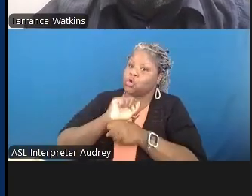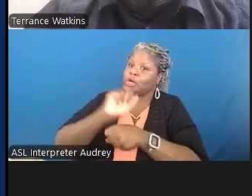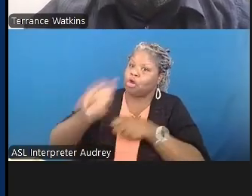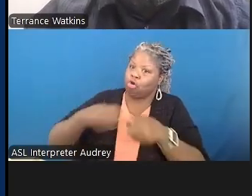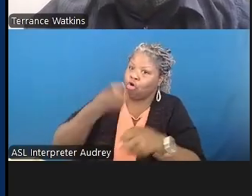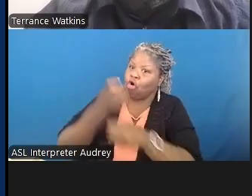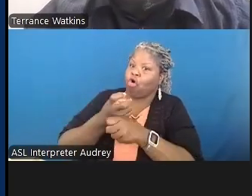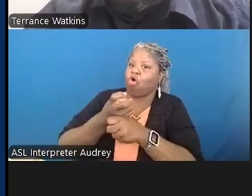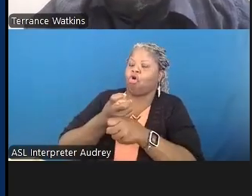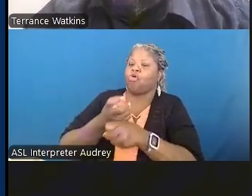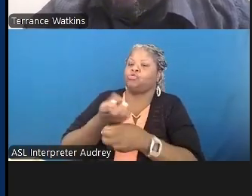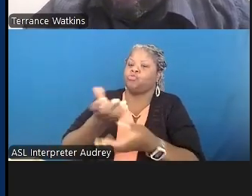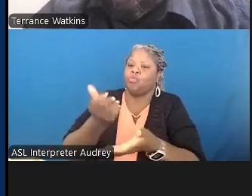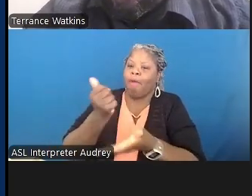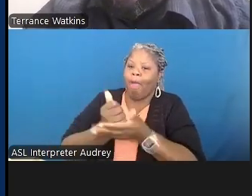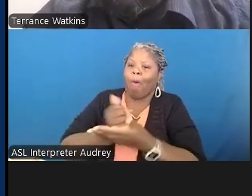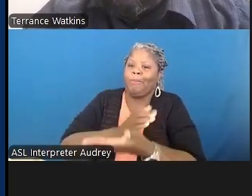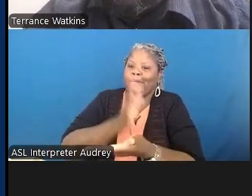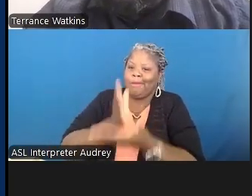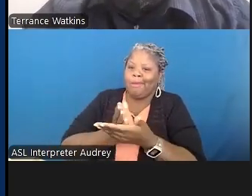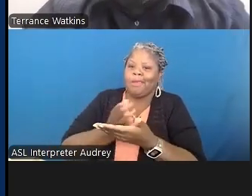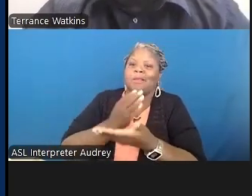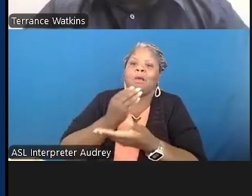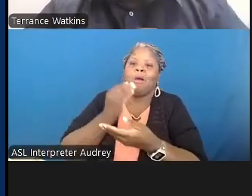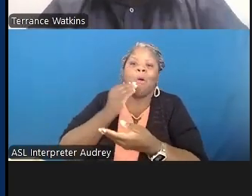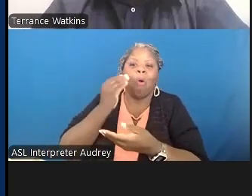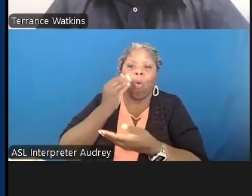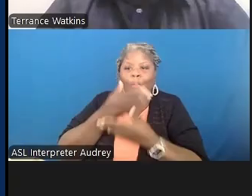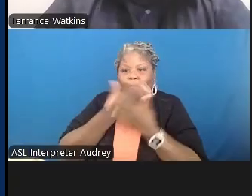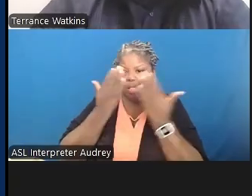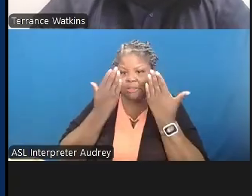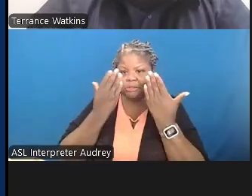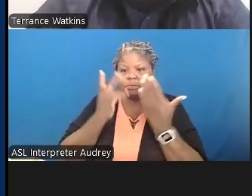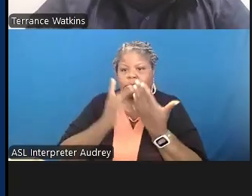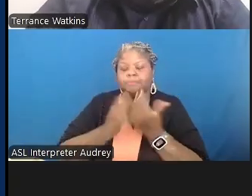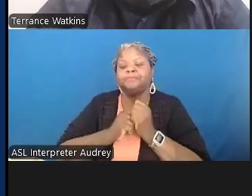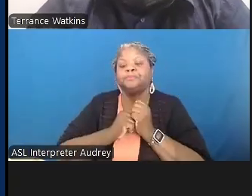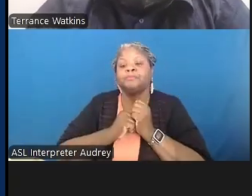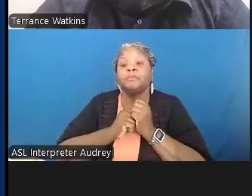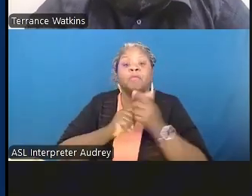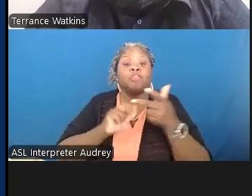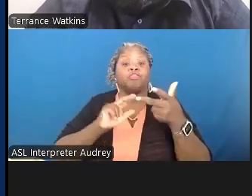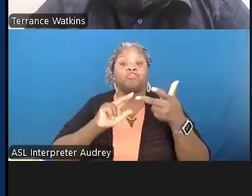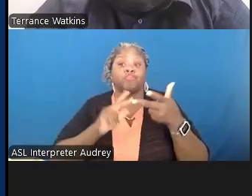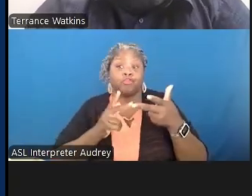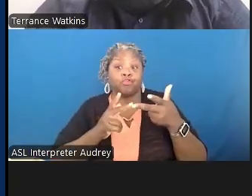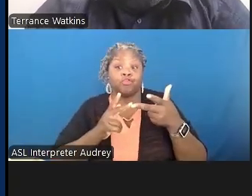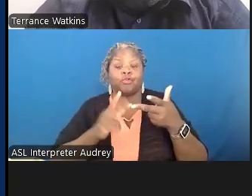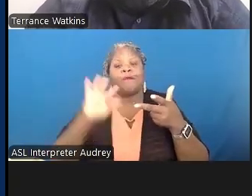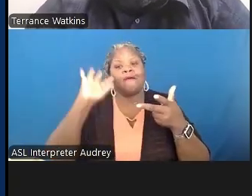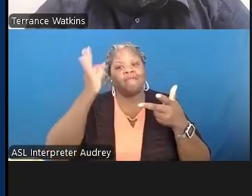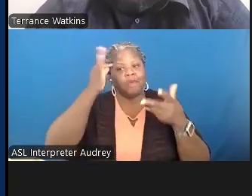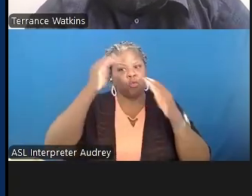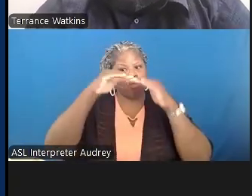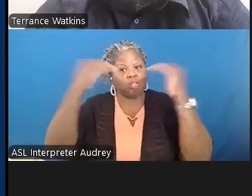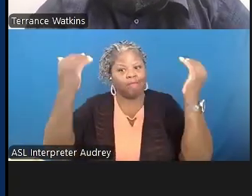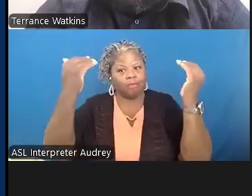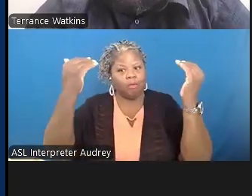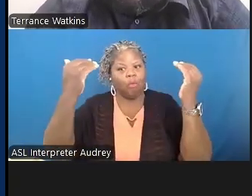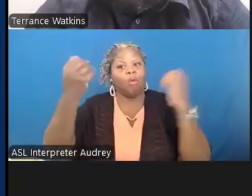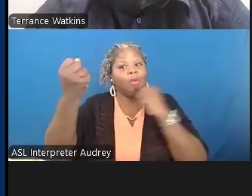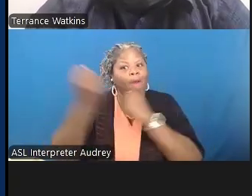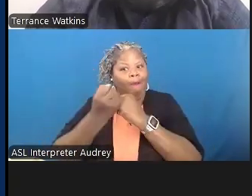help end homelessness. And then three, we want to advocate at the federal level for funding for transitional